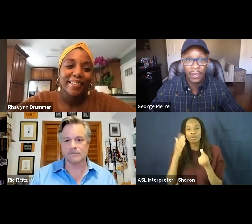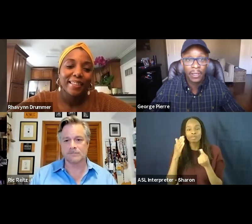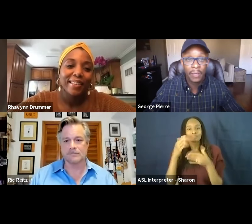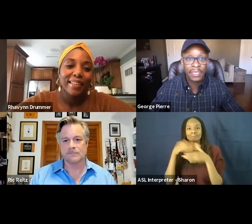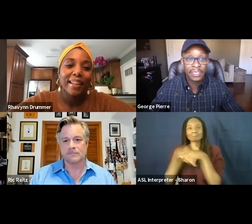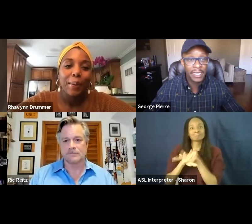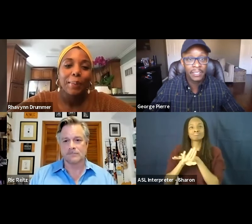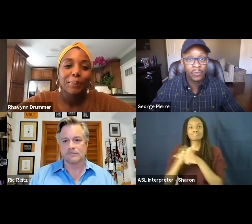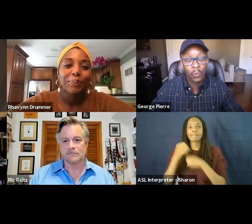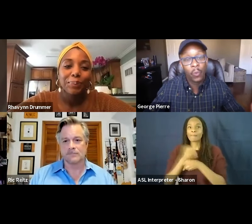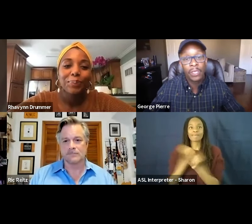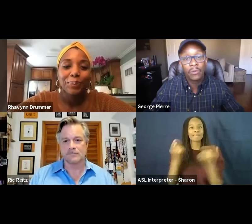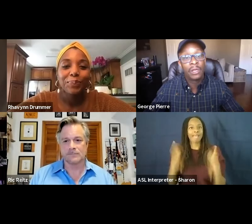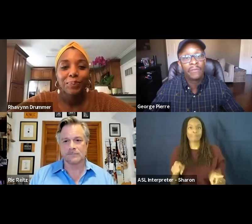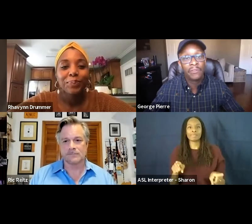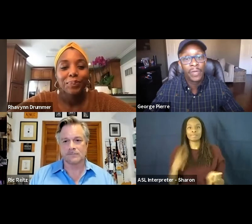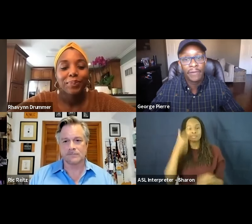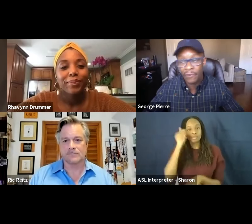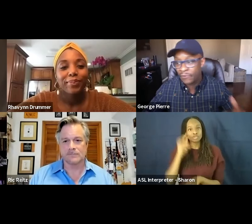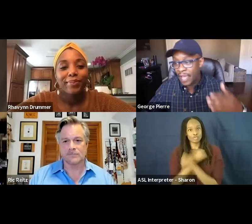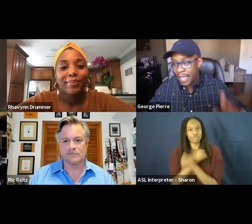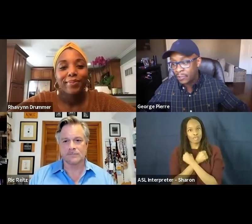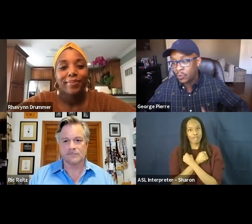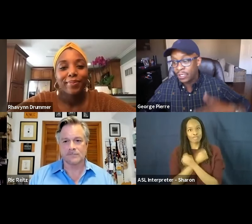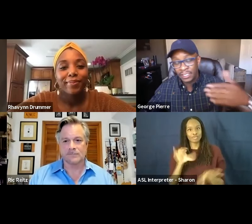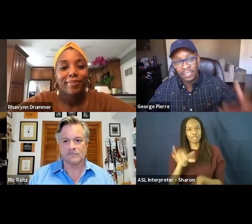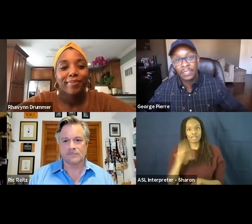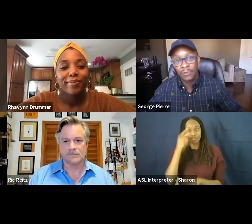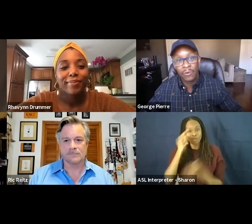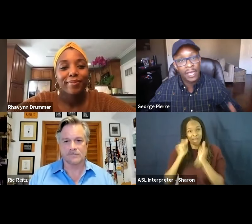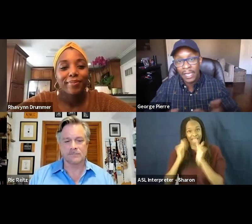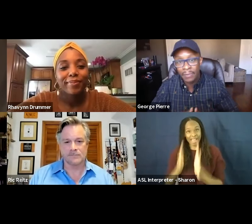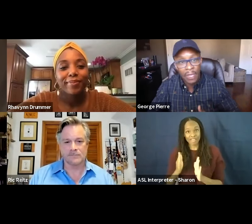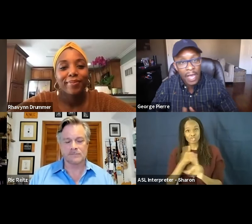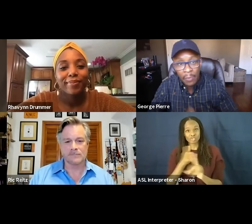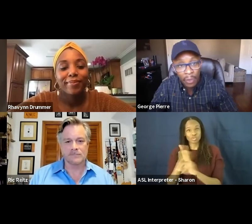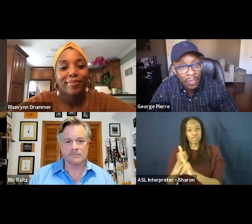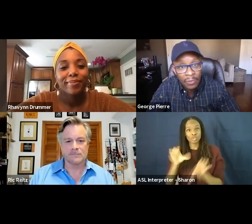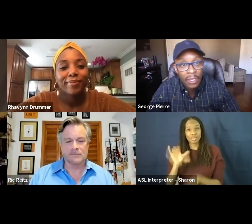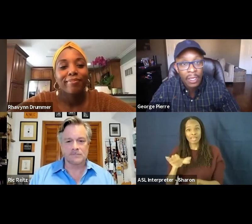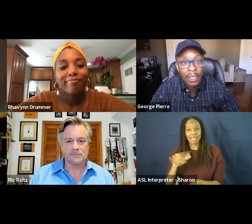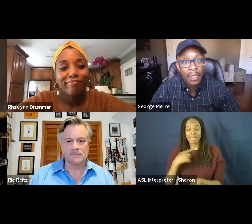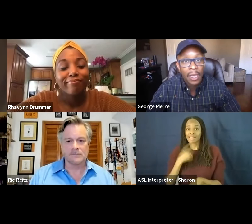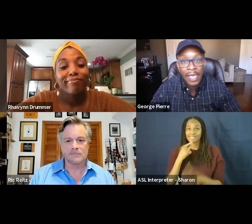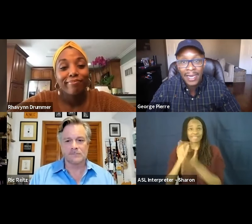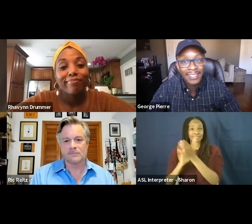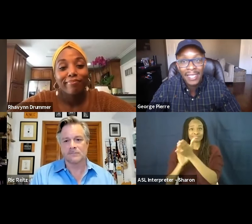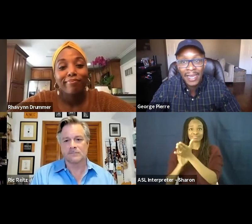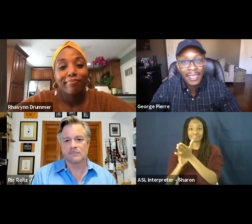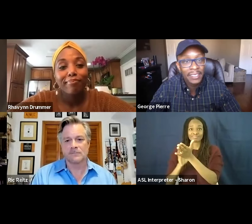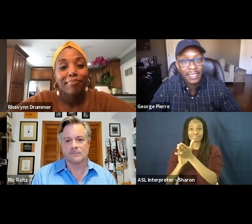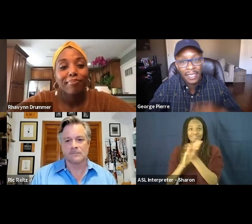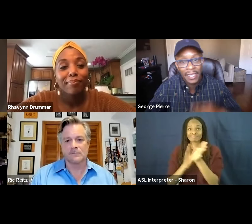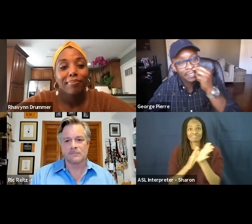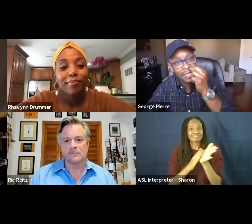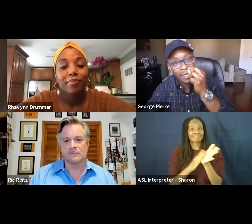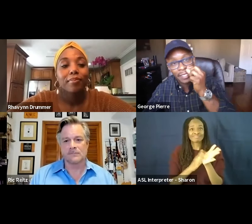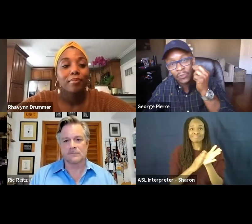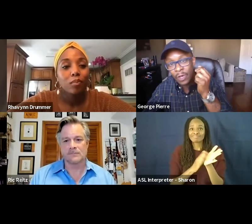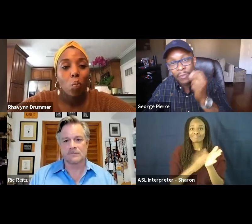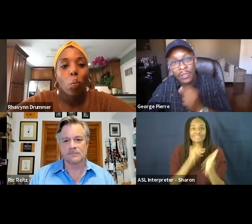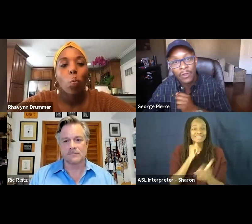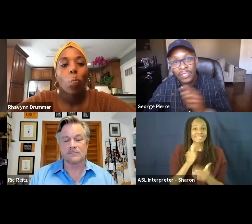happen because it is what you love doing. And for the actors who are consistently doing that, I applaud them. It is not an easy thing, constantly